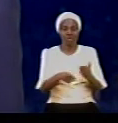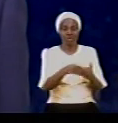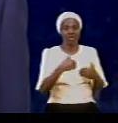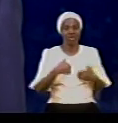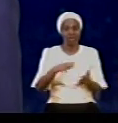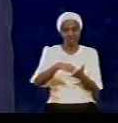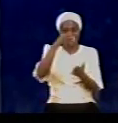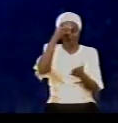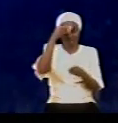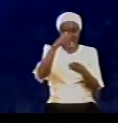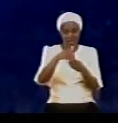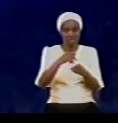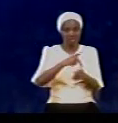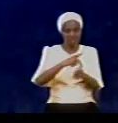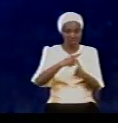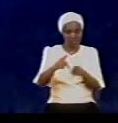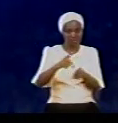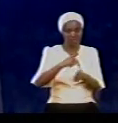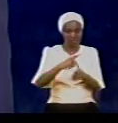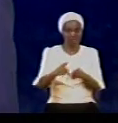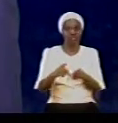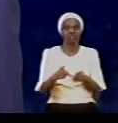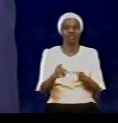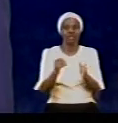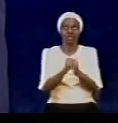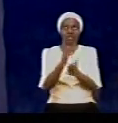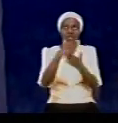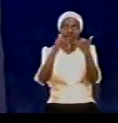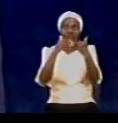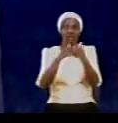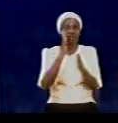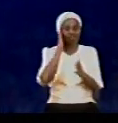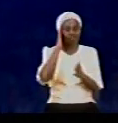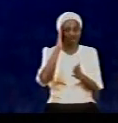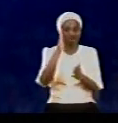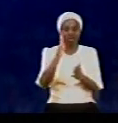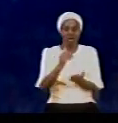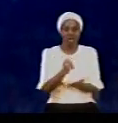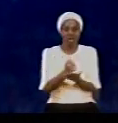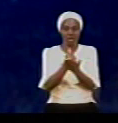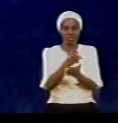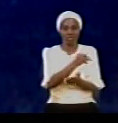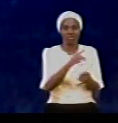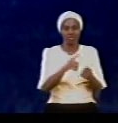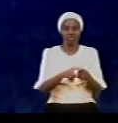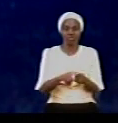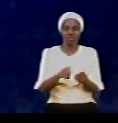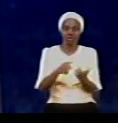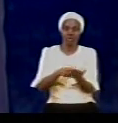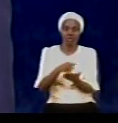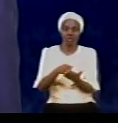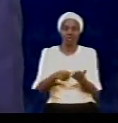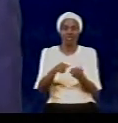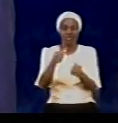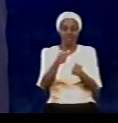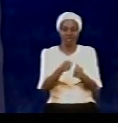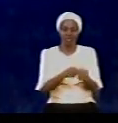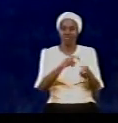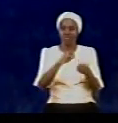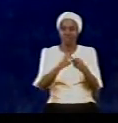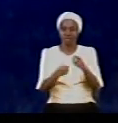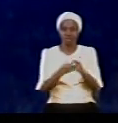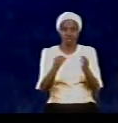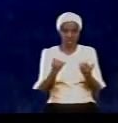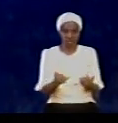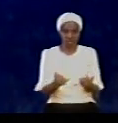rectify every problem, so that tonight the message, the audio, the video